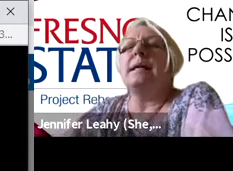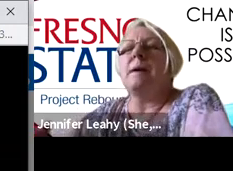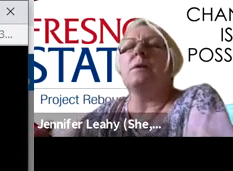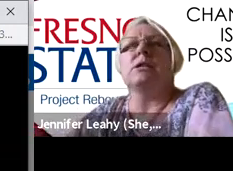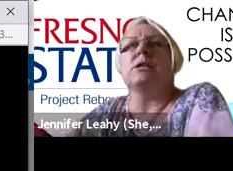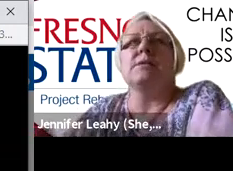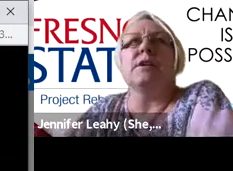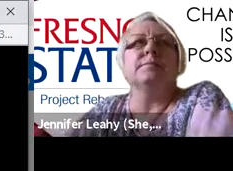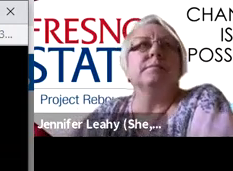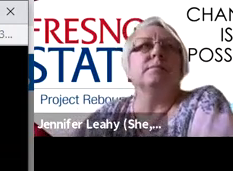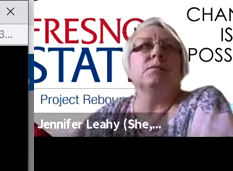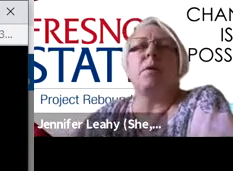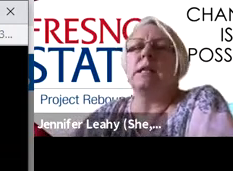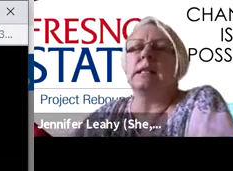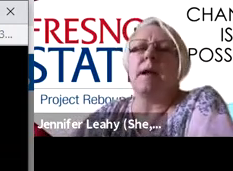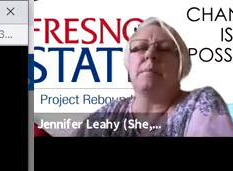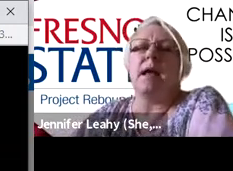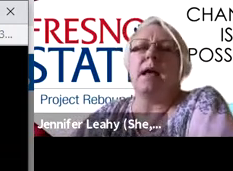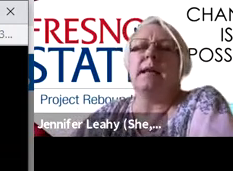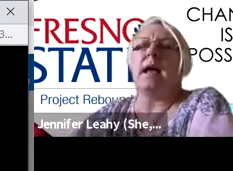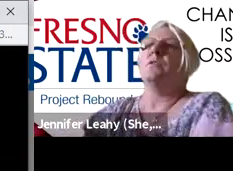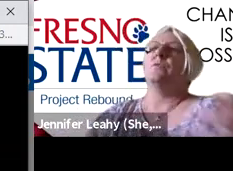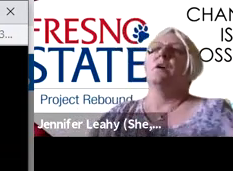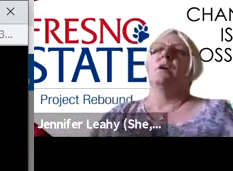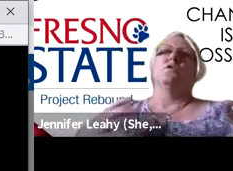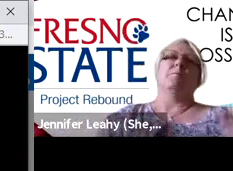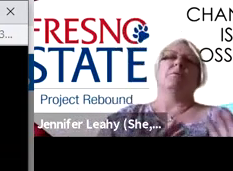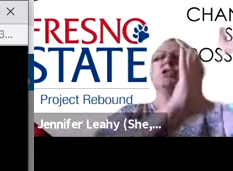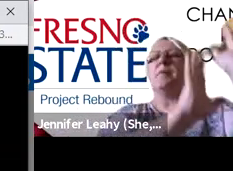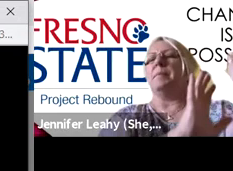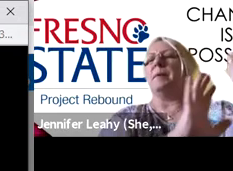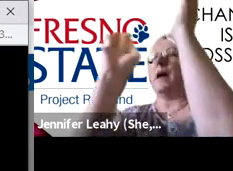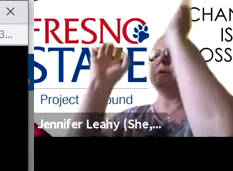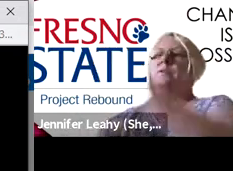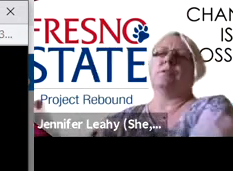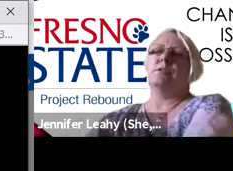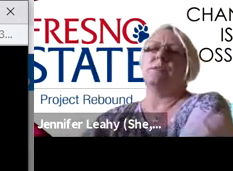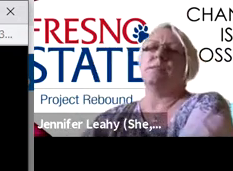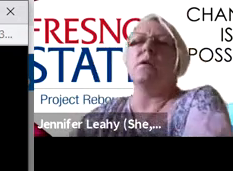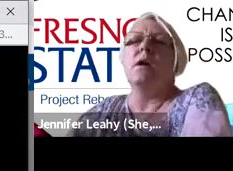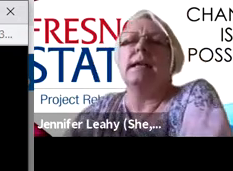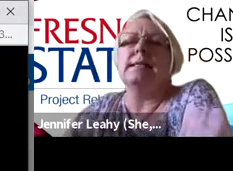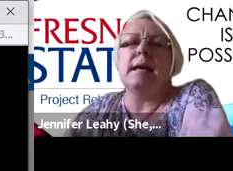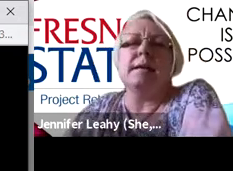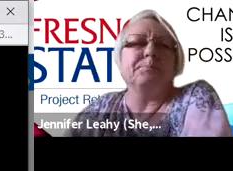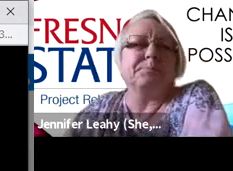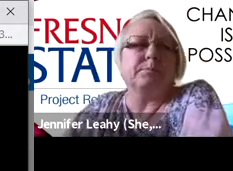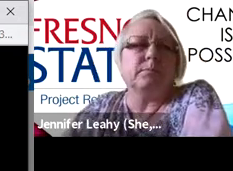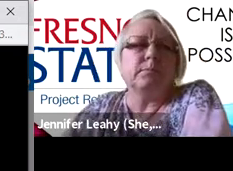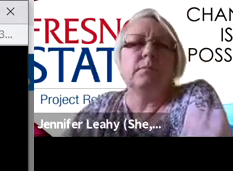So what do I expect once I transfer? You're part of this pipeline, and now you've been pushed up and out into Fresno State. Next